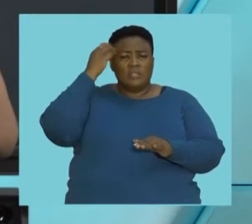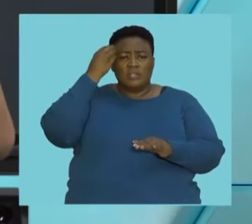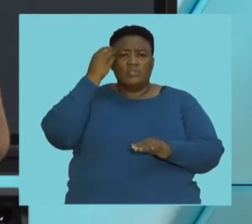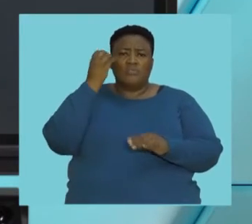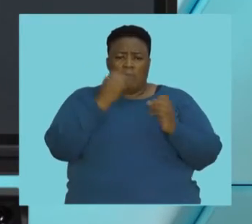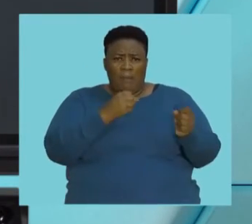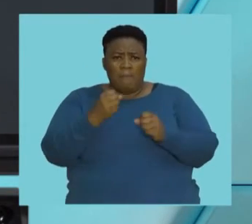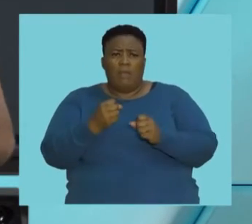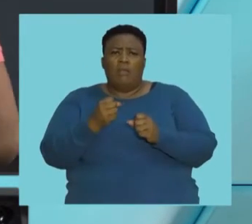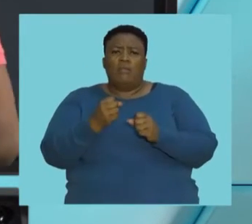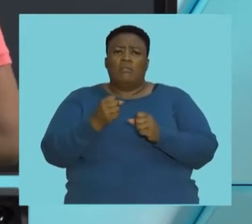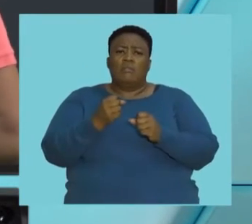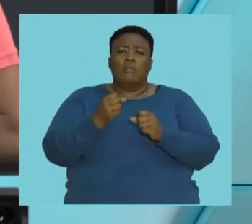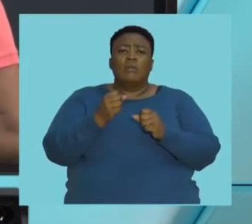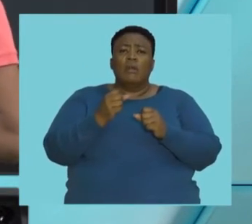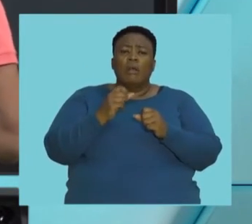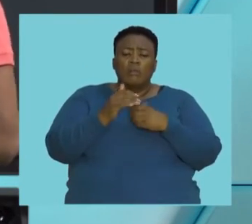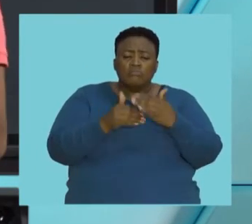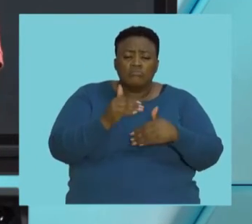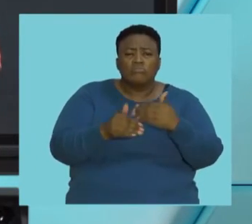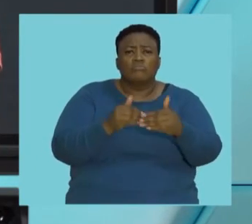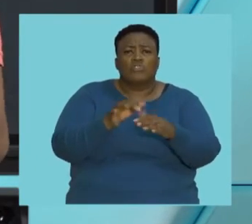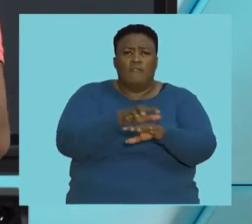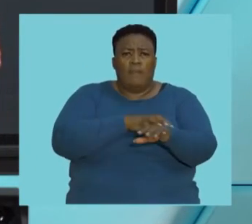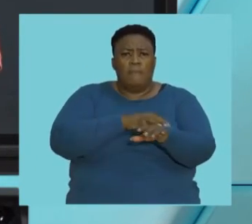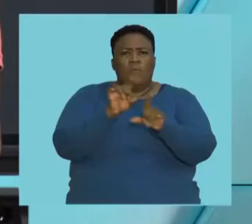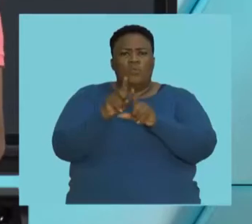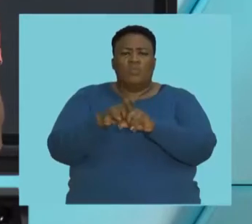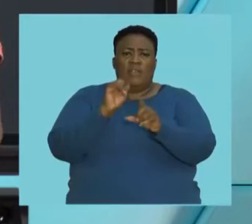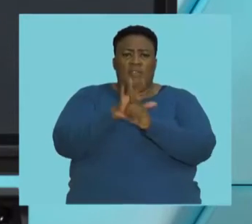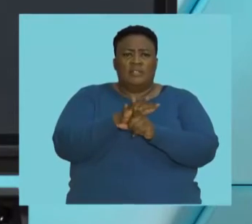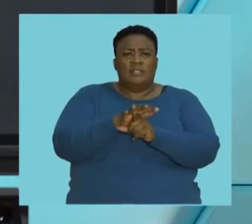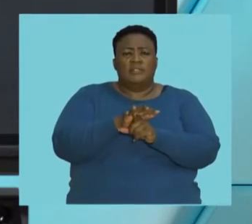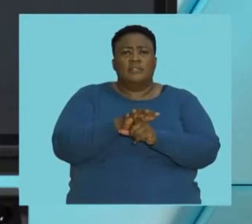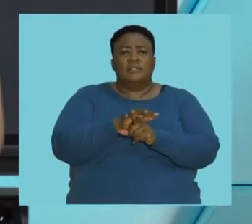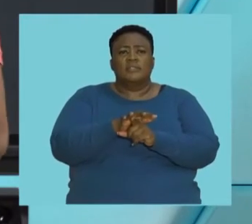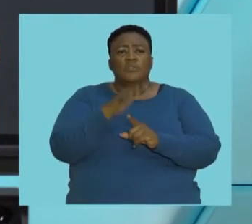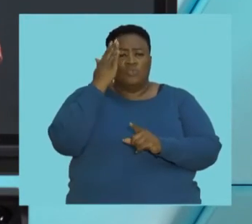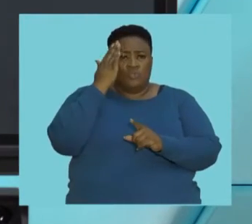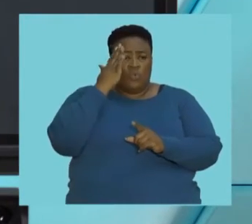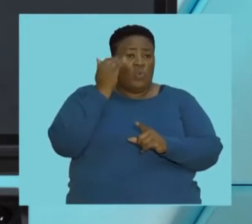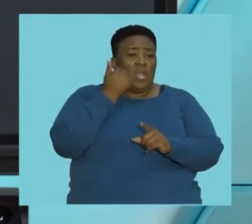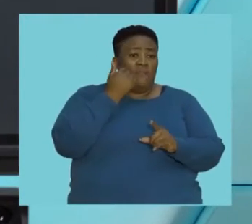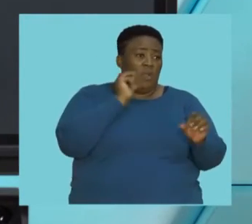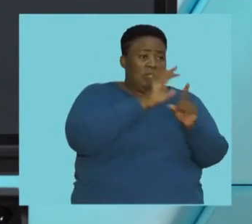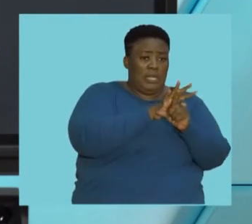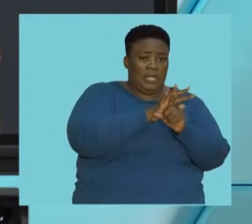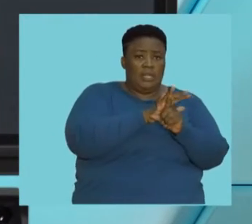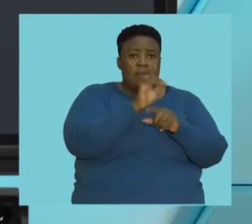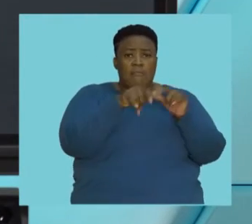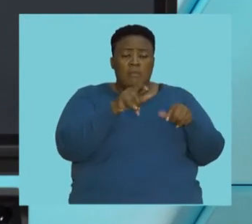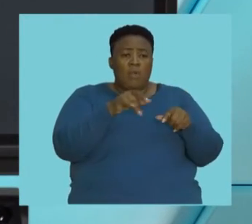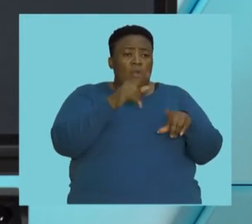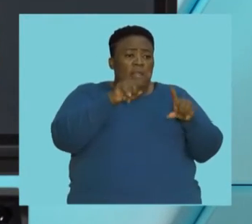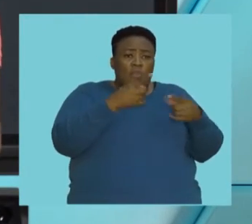maintain farms has also been affected. So remember that farm attacks have a knock-on effect on the production of food as well as on